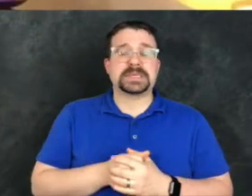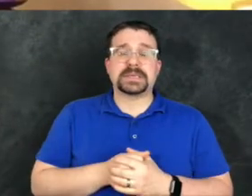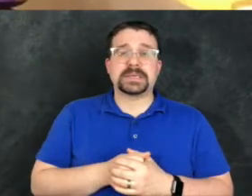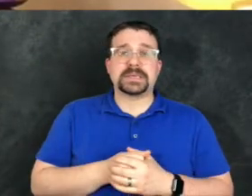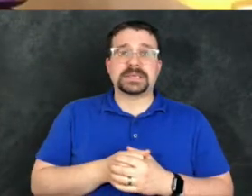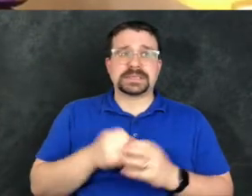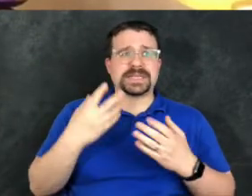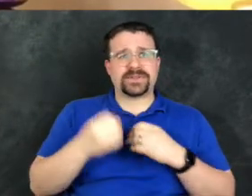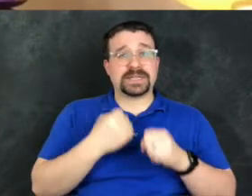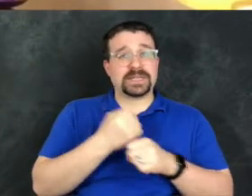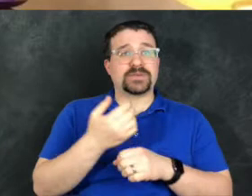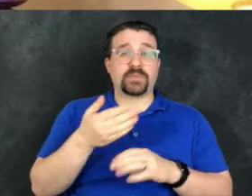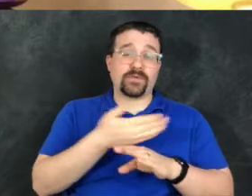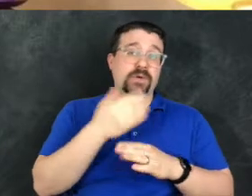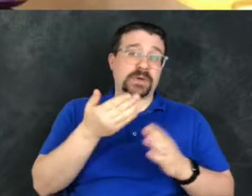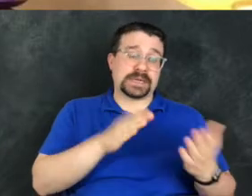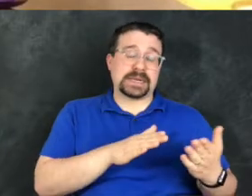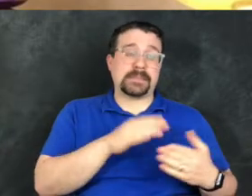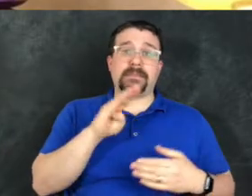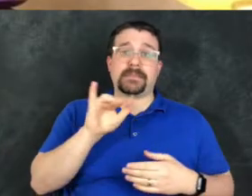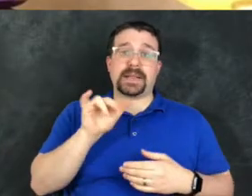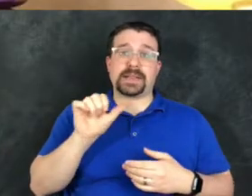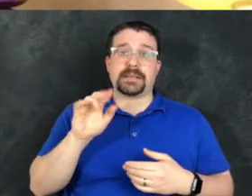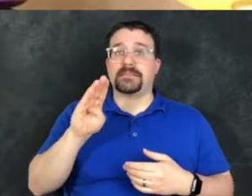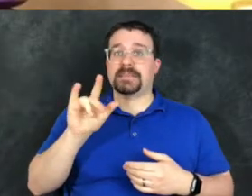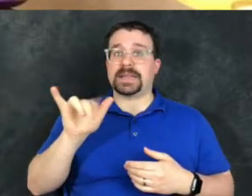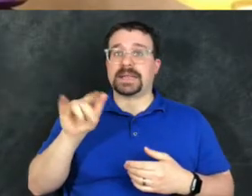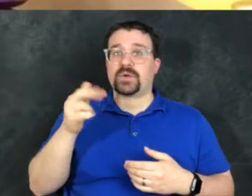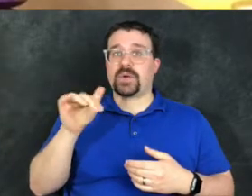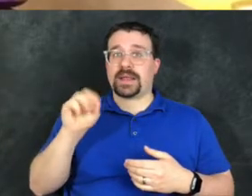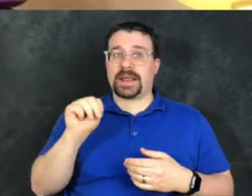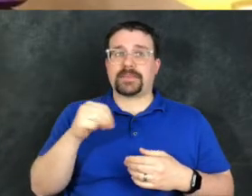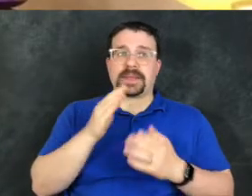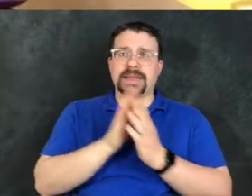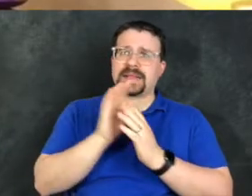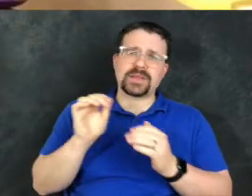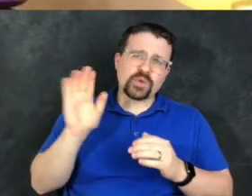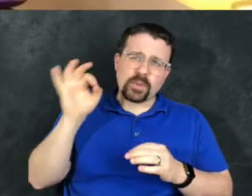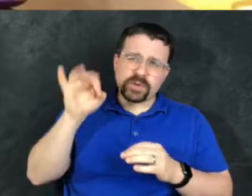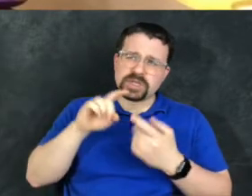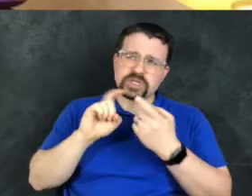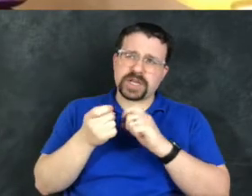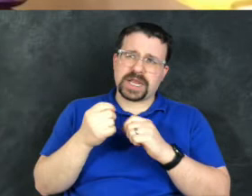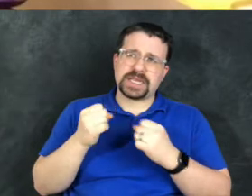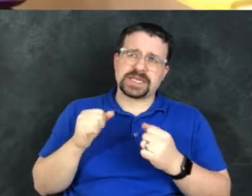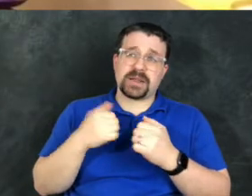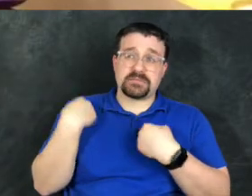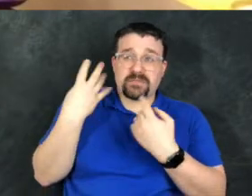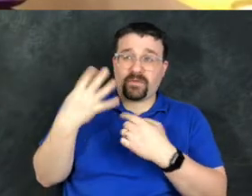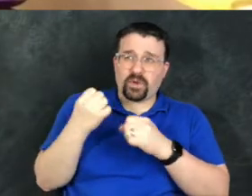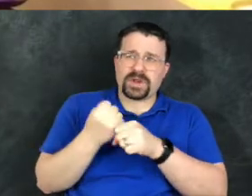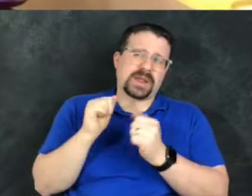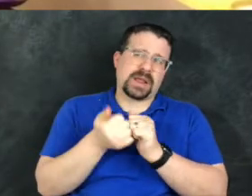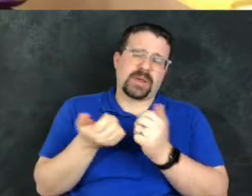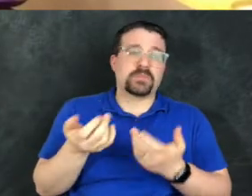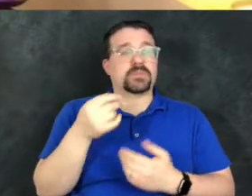popular thing to do. Several years before his death, Billy Graham was asked, "How has your preaching changed over the